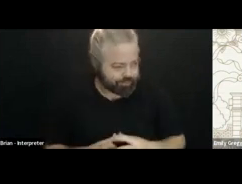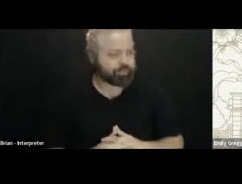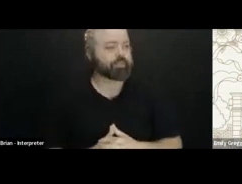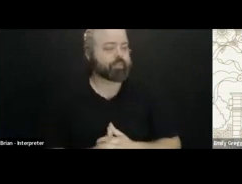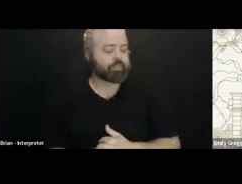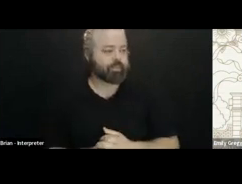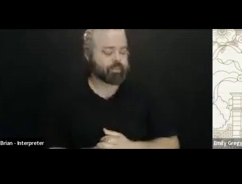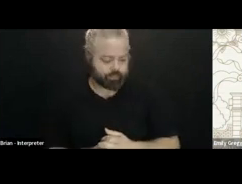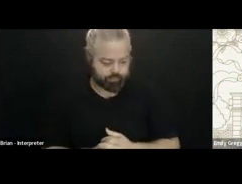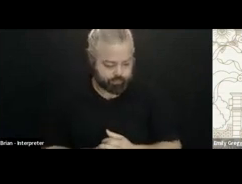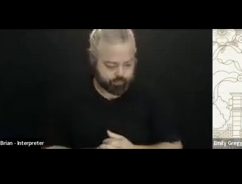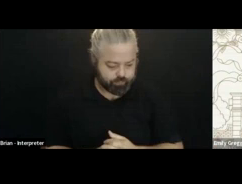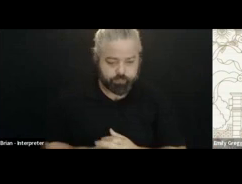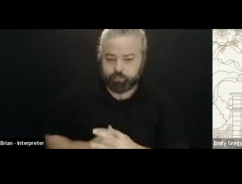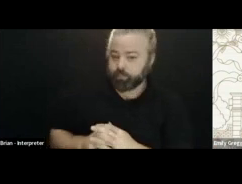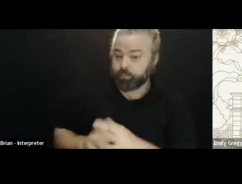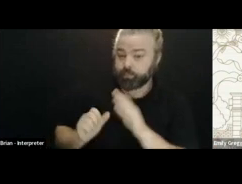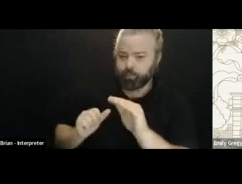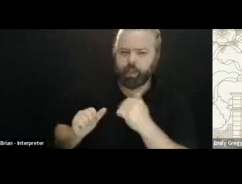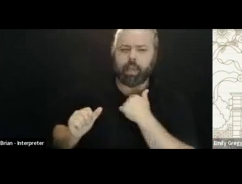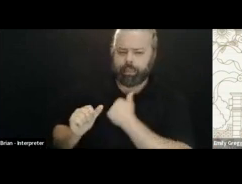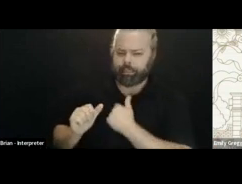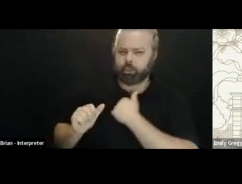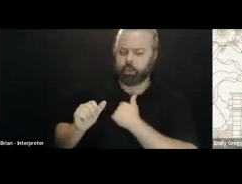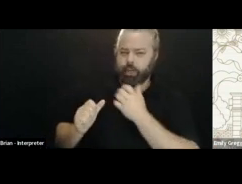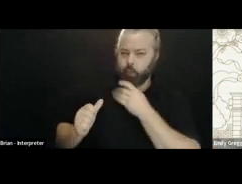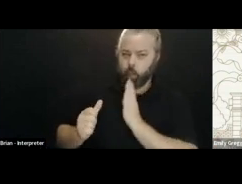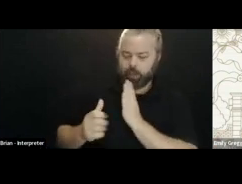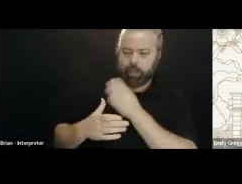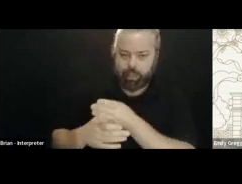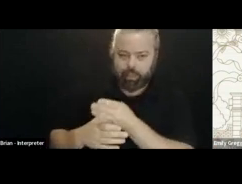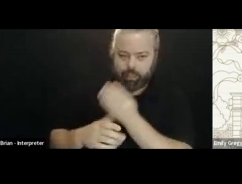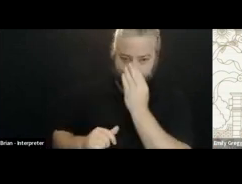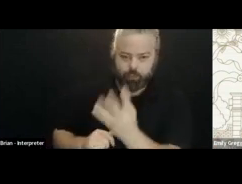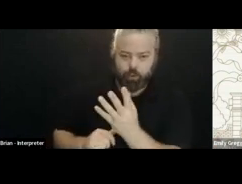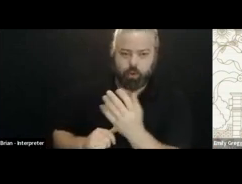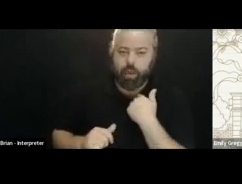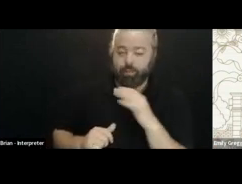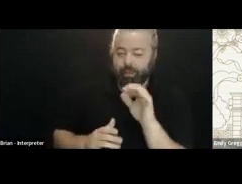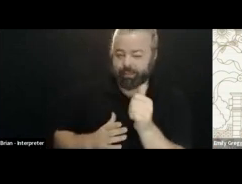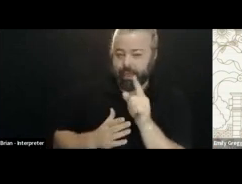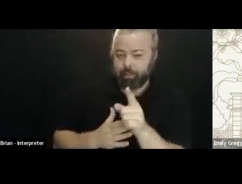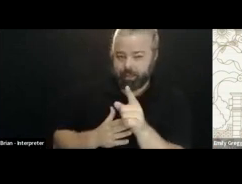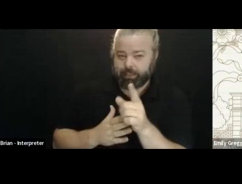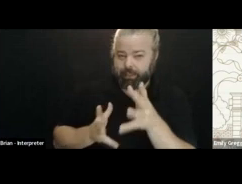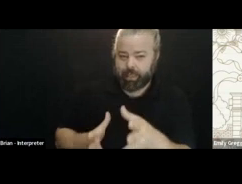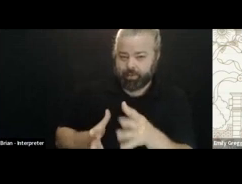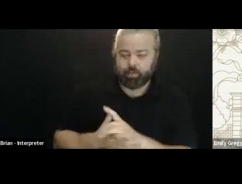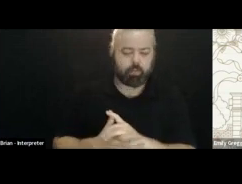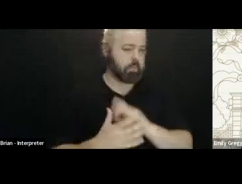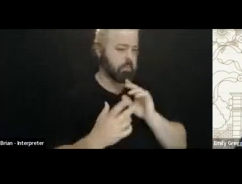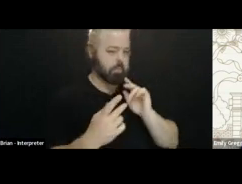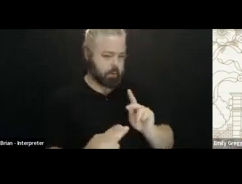I'm cognizant of, yeah. Sorry, just wanted to pop in, Emily, and let you know Yeah. that you've got about 10 minutes left.